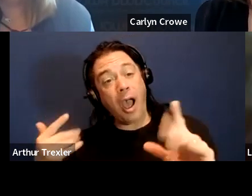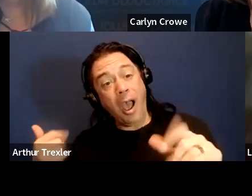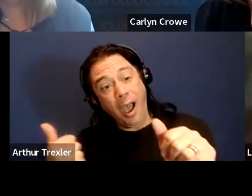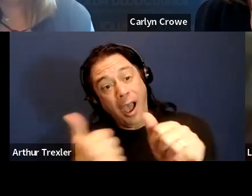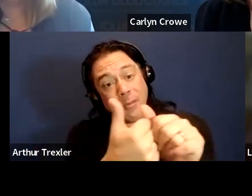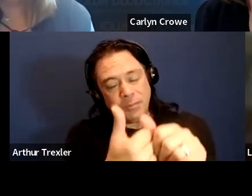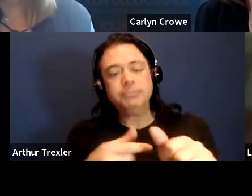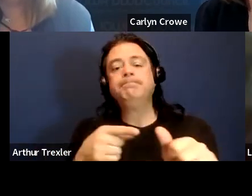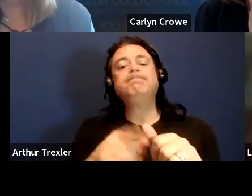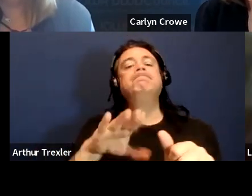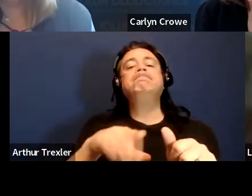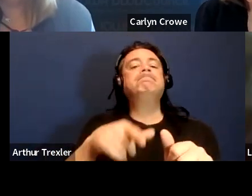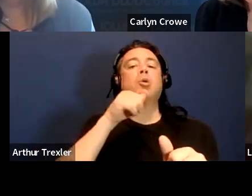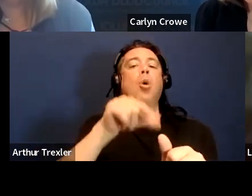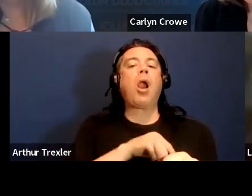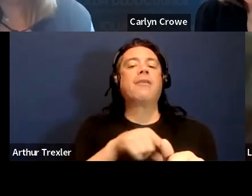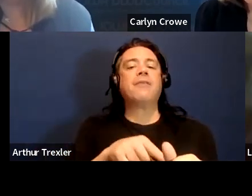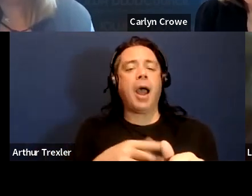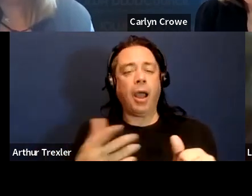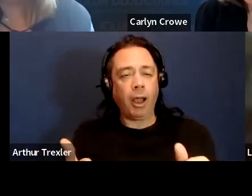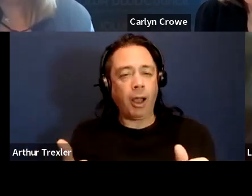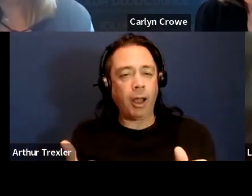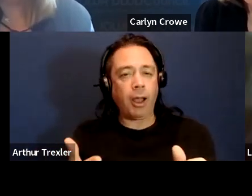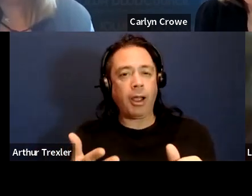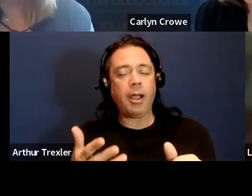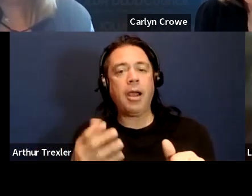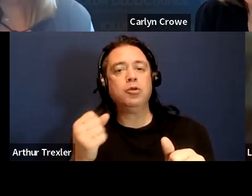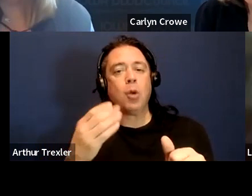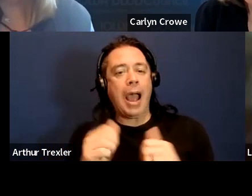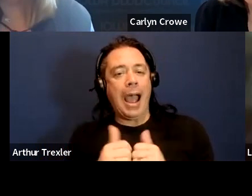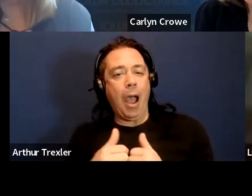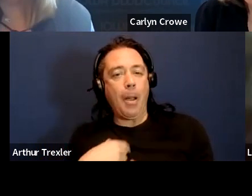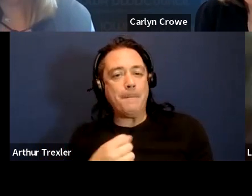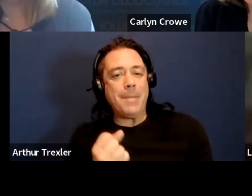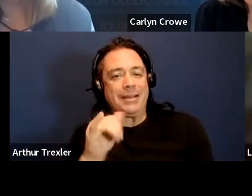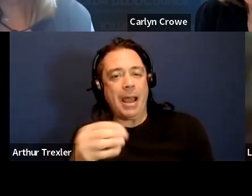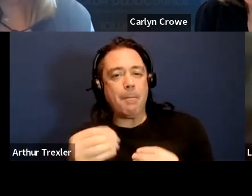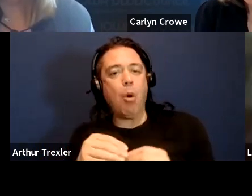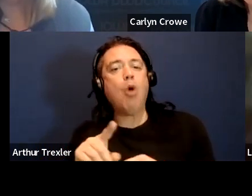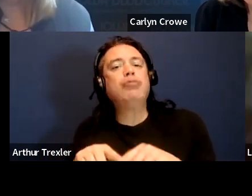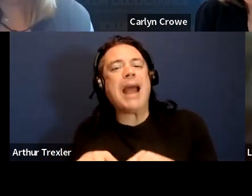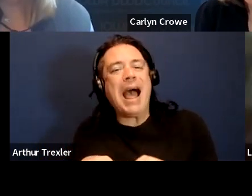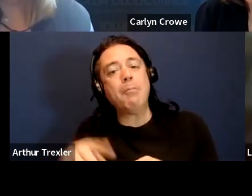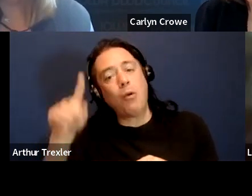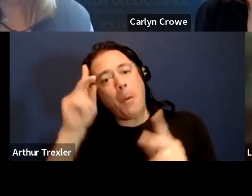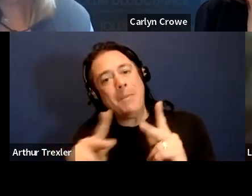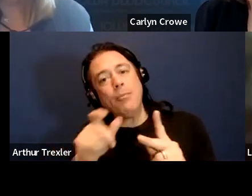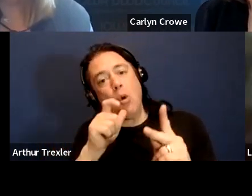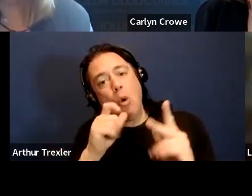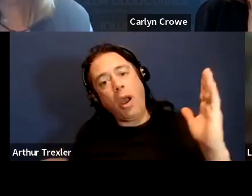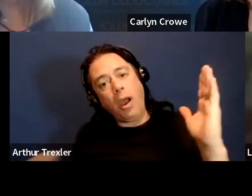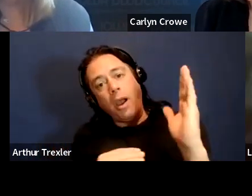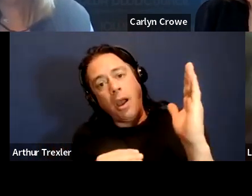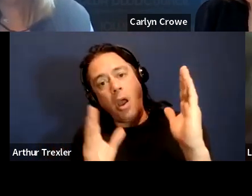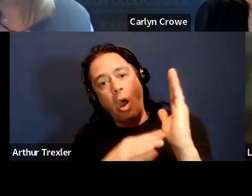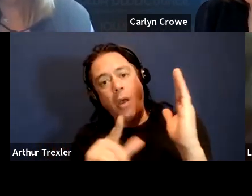So how can we make that more affordable or more reliable to people that are applying for services